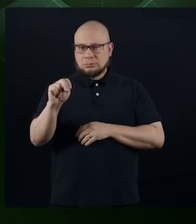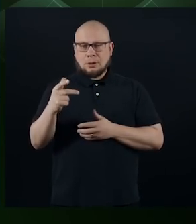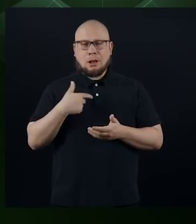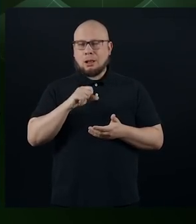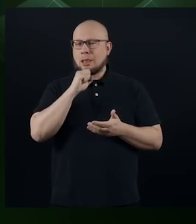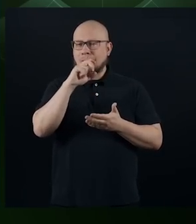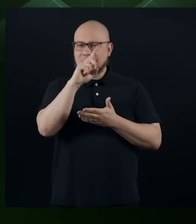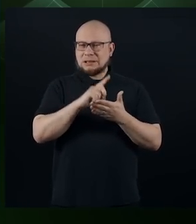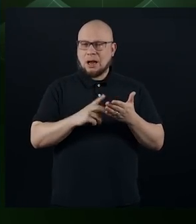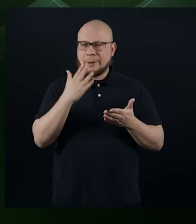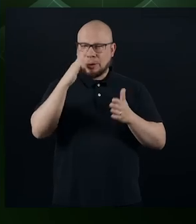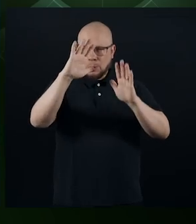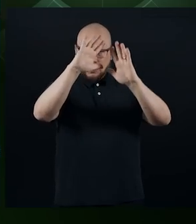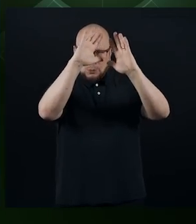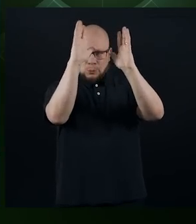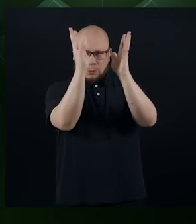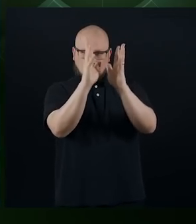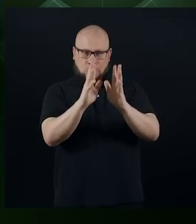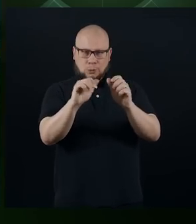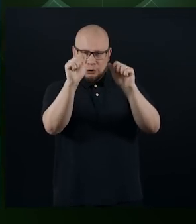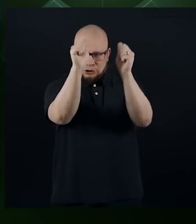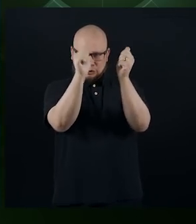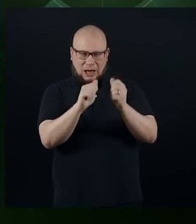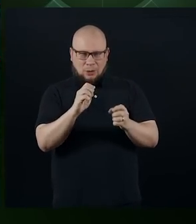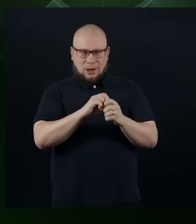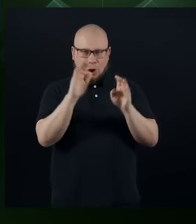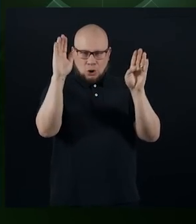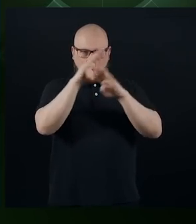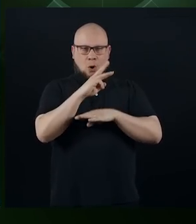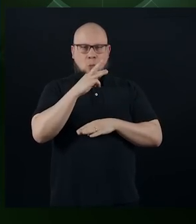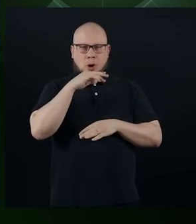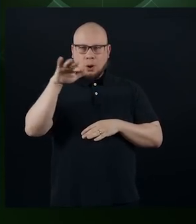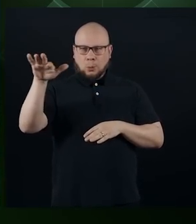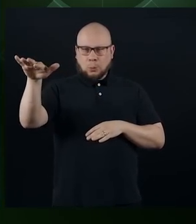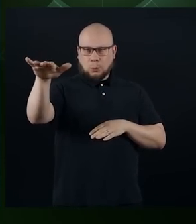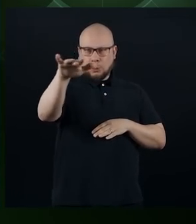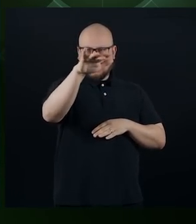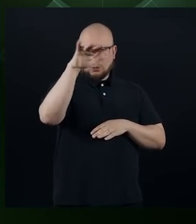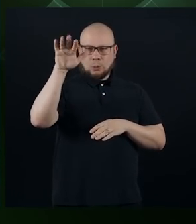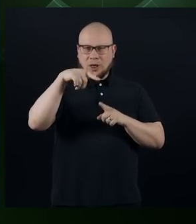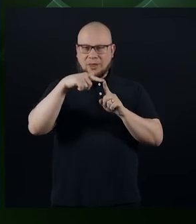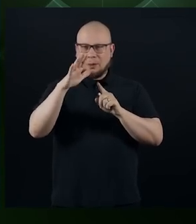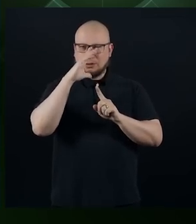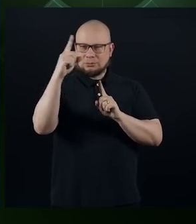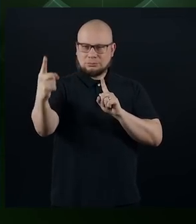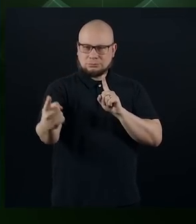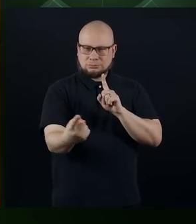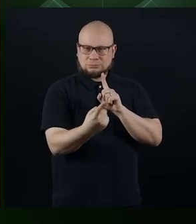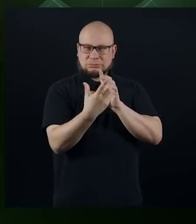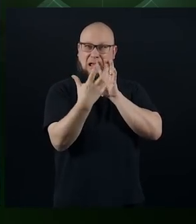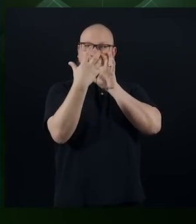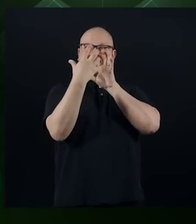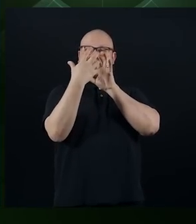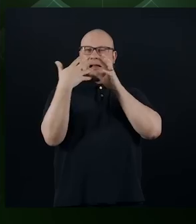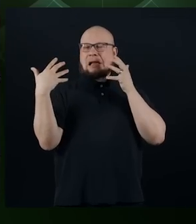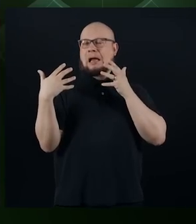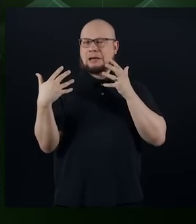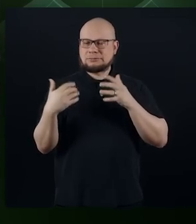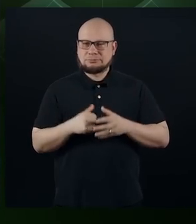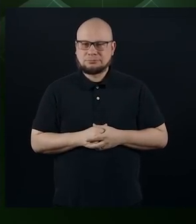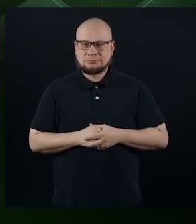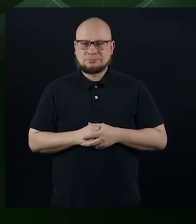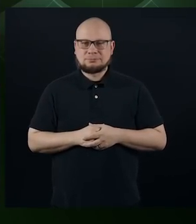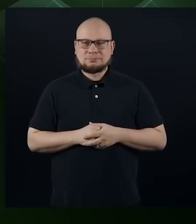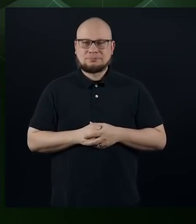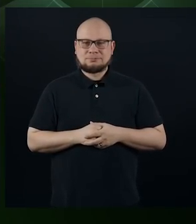because they are elegant. They are like these shadows in the dark that come to hunt you. But then when they get in your face, they're like super creepy. One of the things